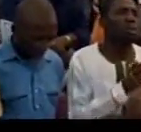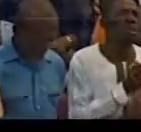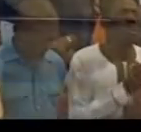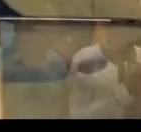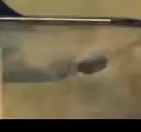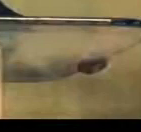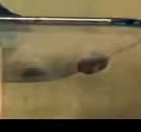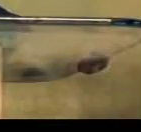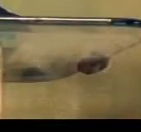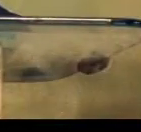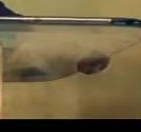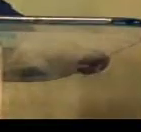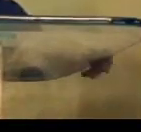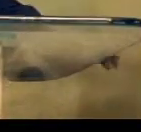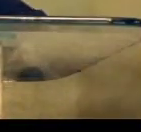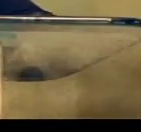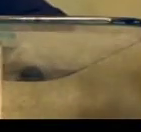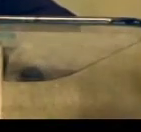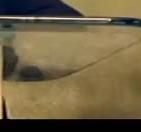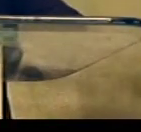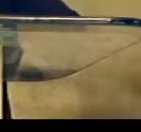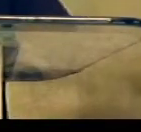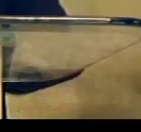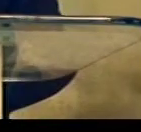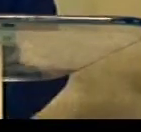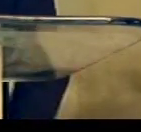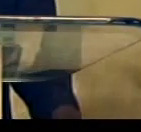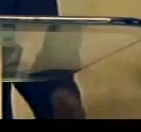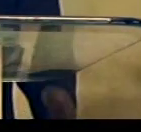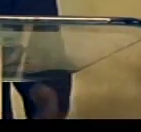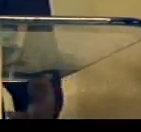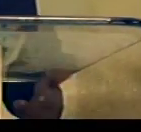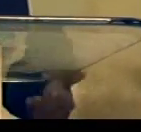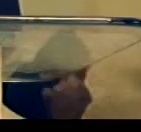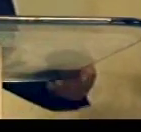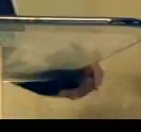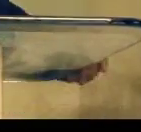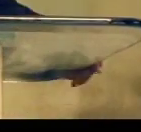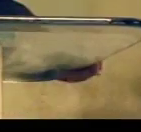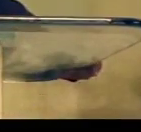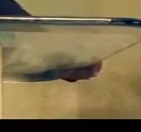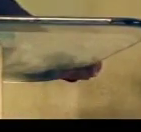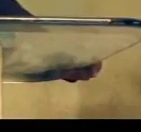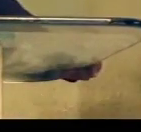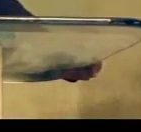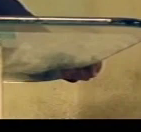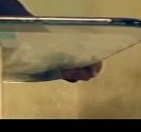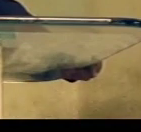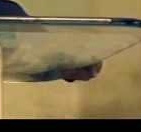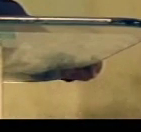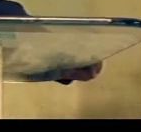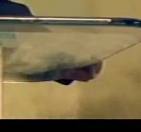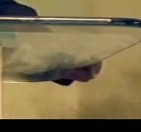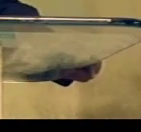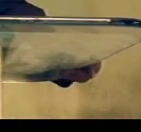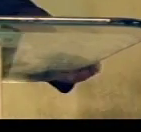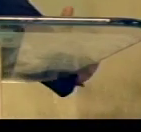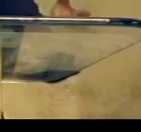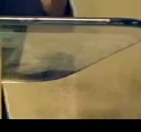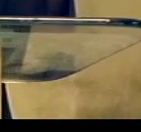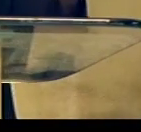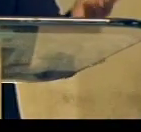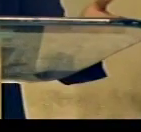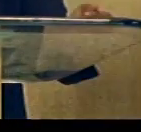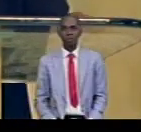You need to commit yourself into the hands of the Lord. Christ is waiting to receive us.